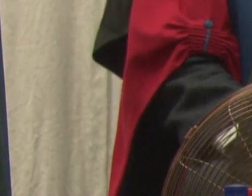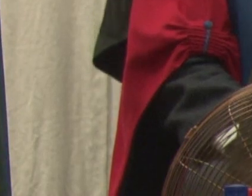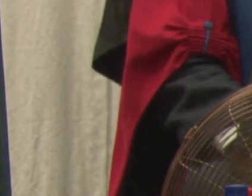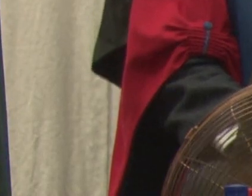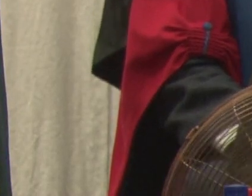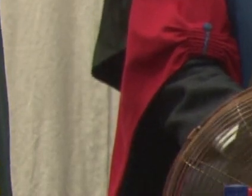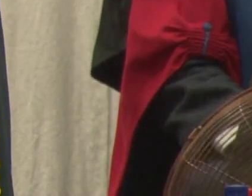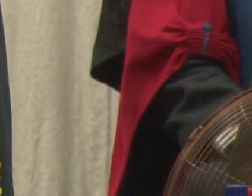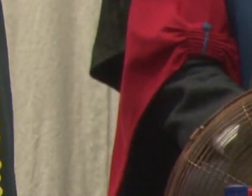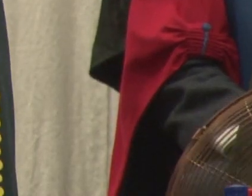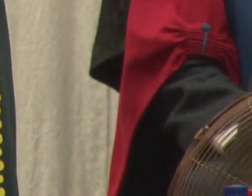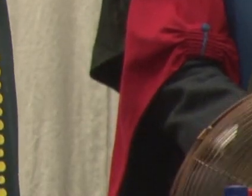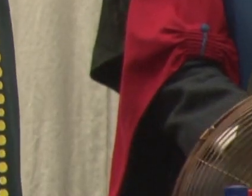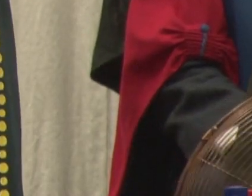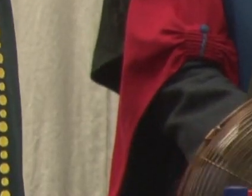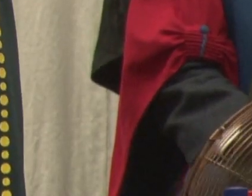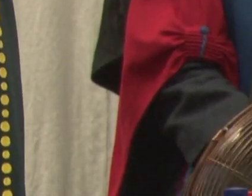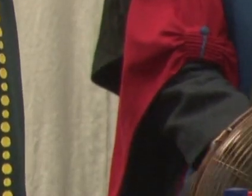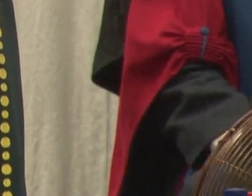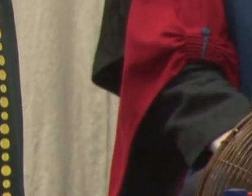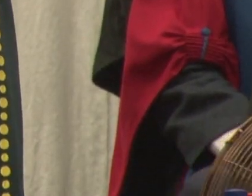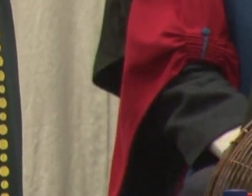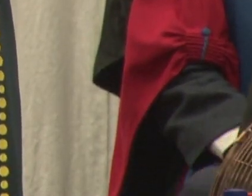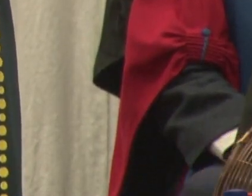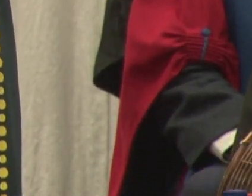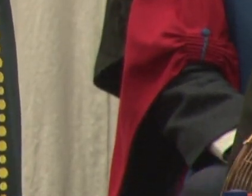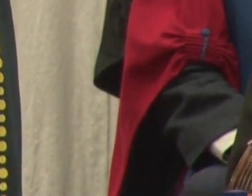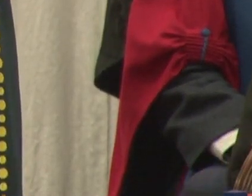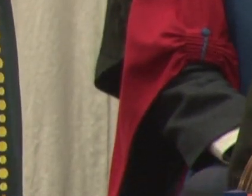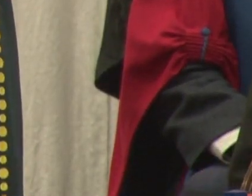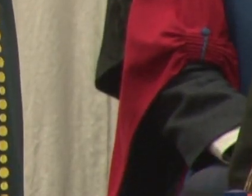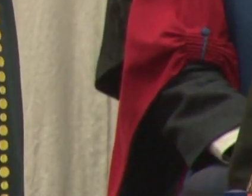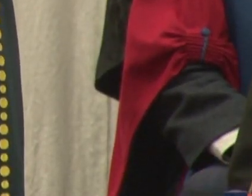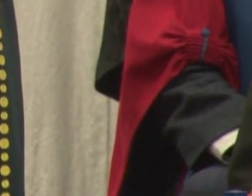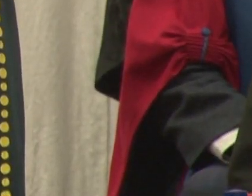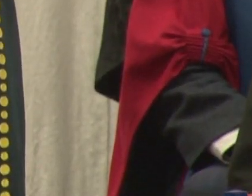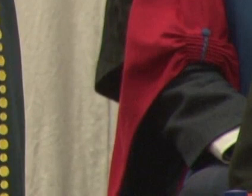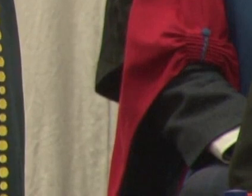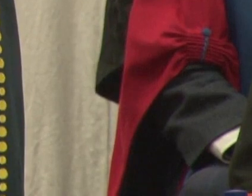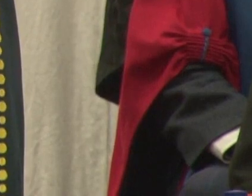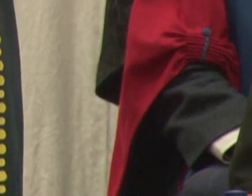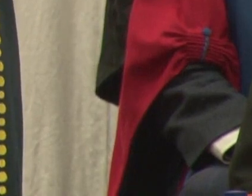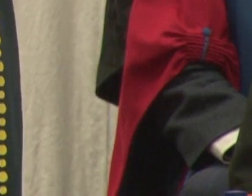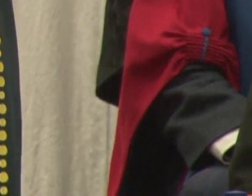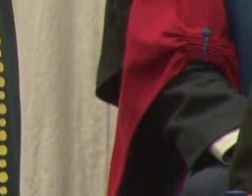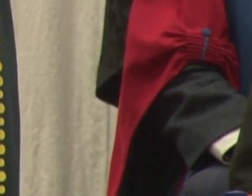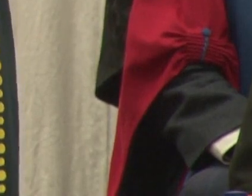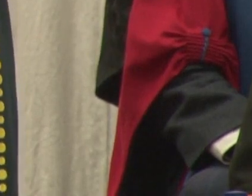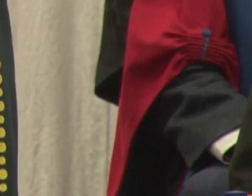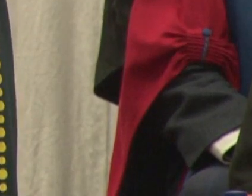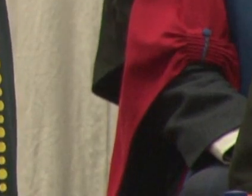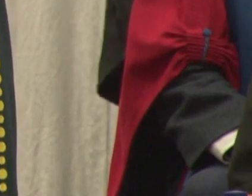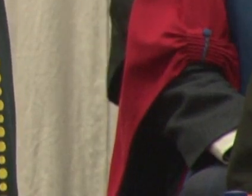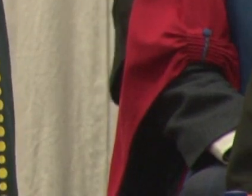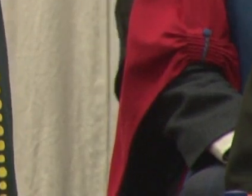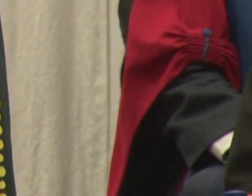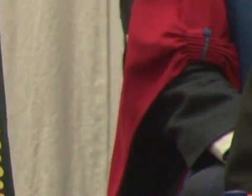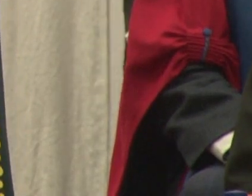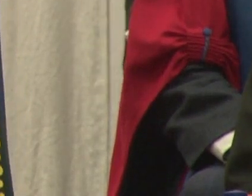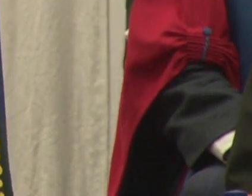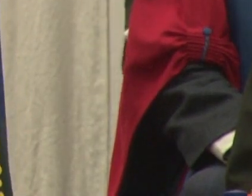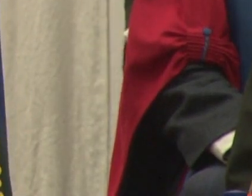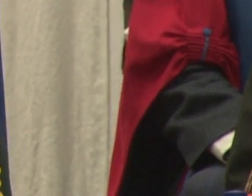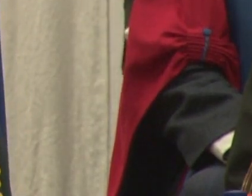As we draw this graduation to its close, on behalf of